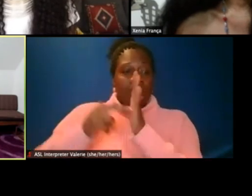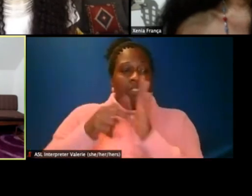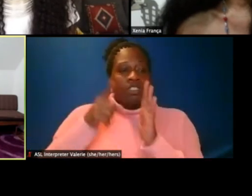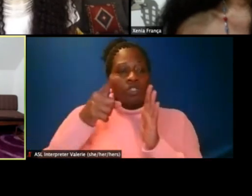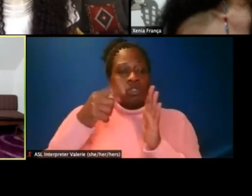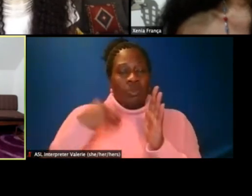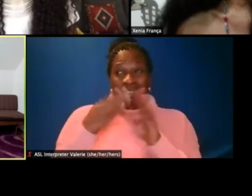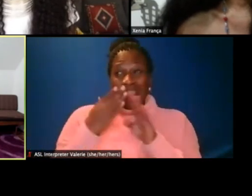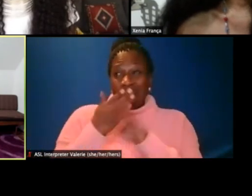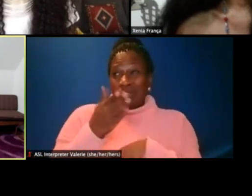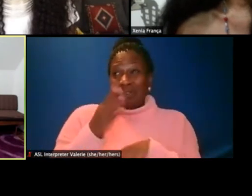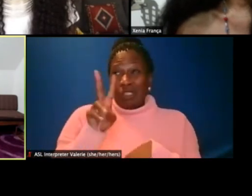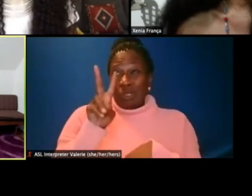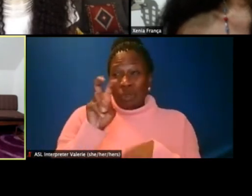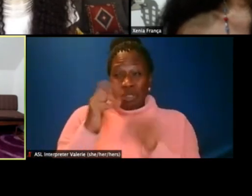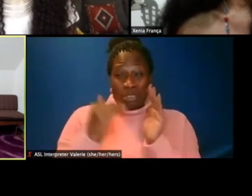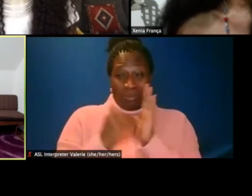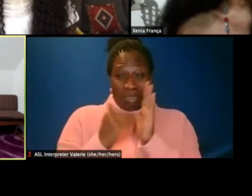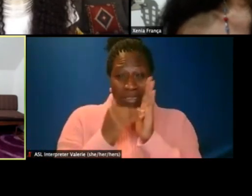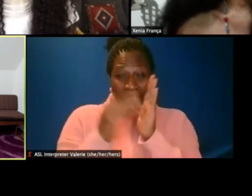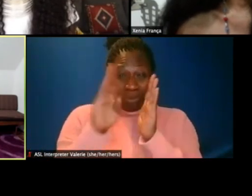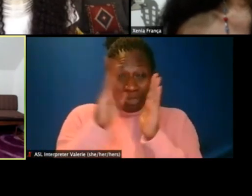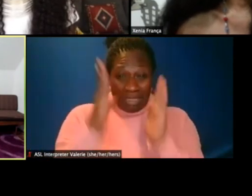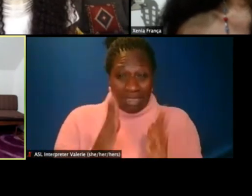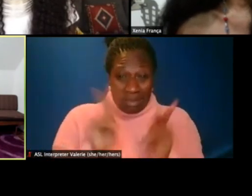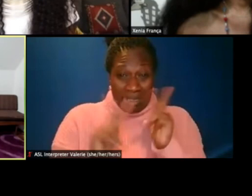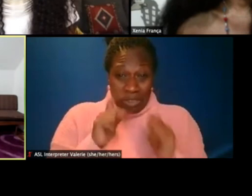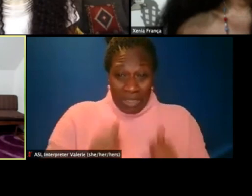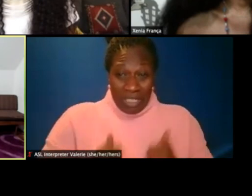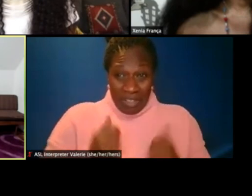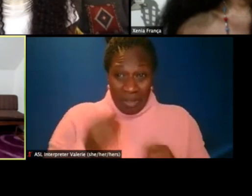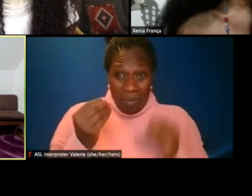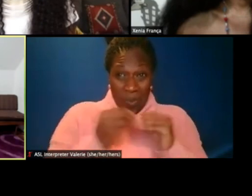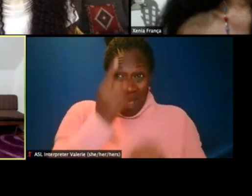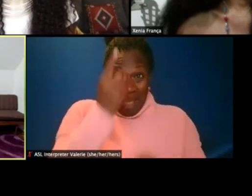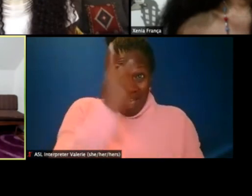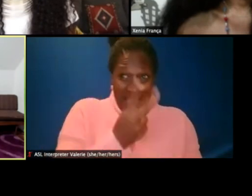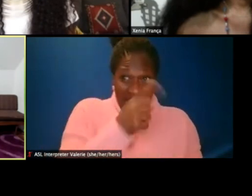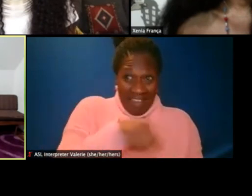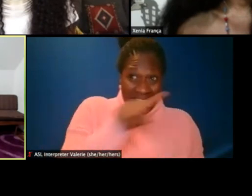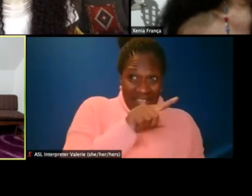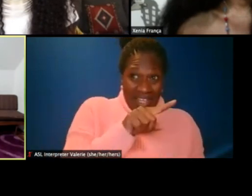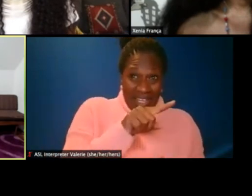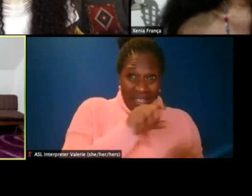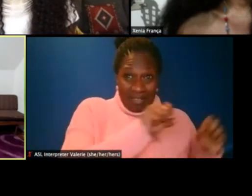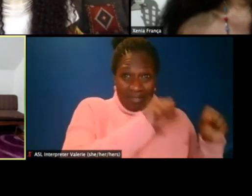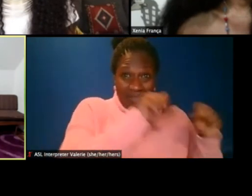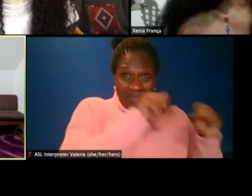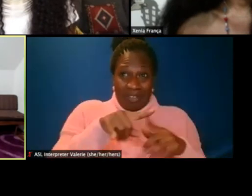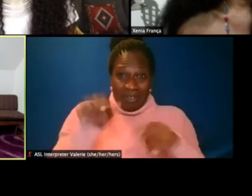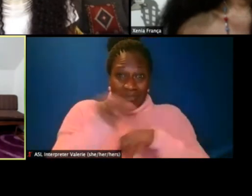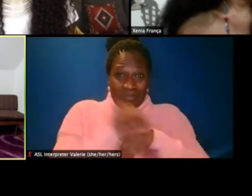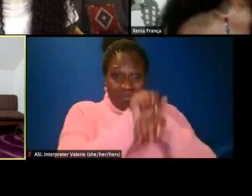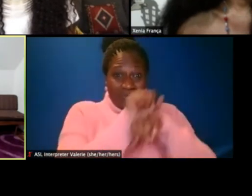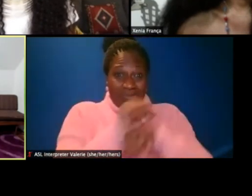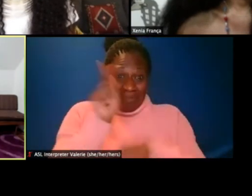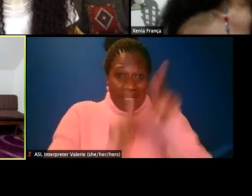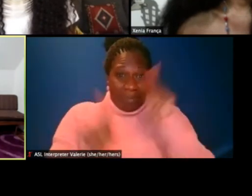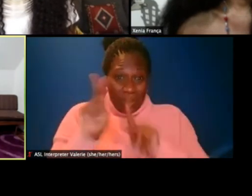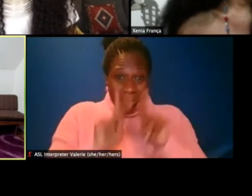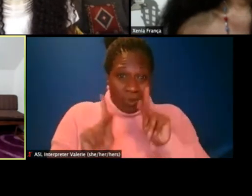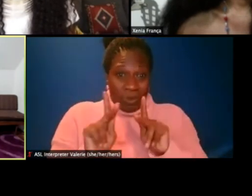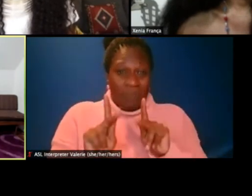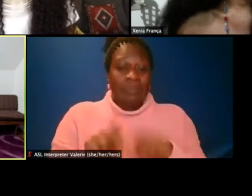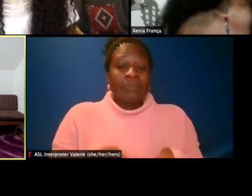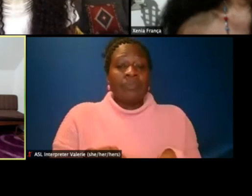over 200 million Brazilians, and more than half of them are descended from enslaved peoples. And